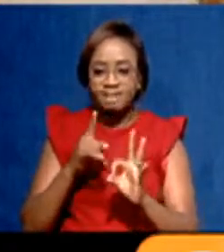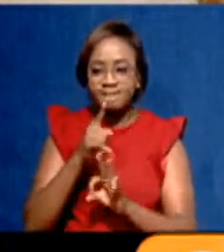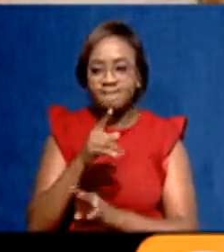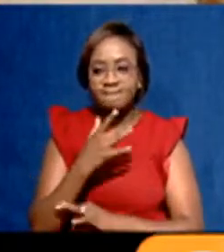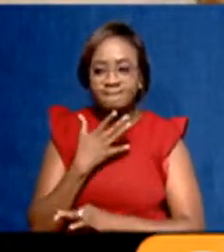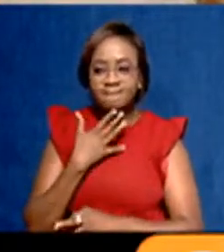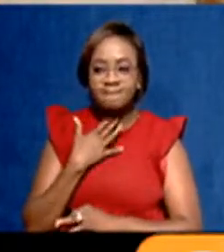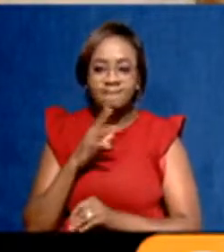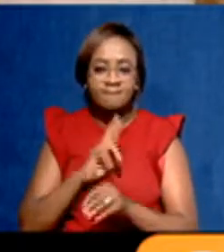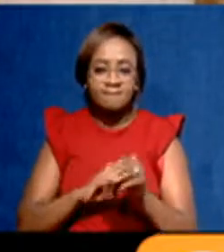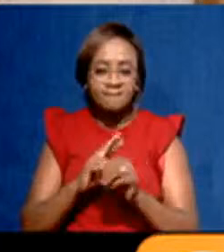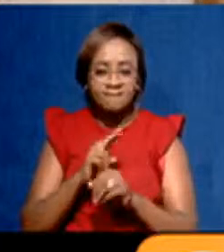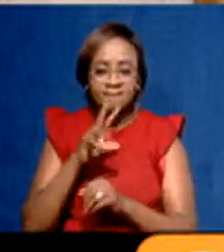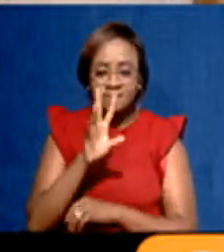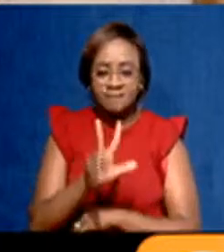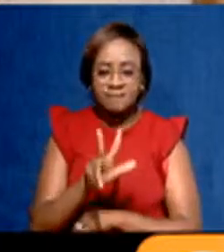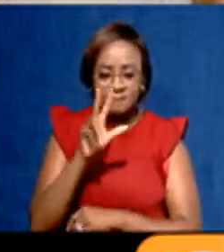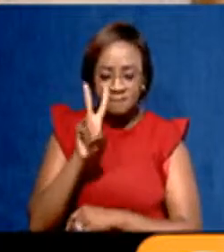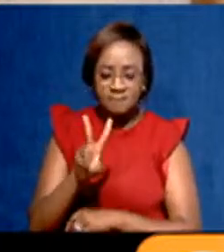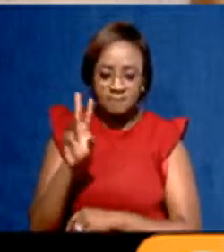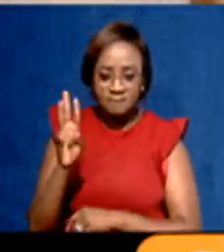use 32 billion Kenya shilling,